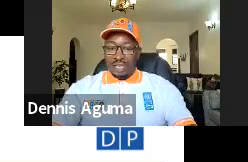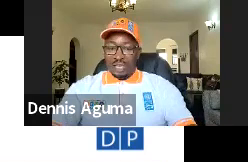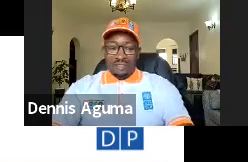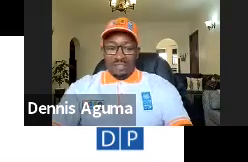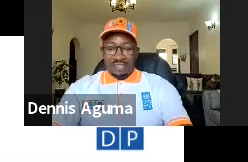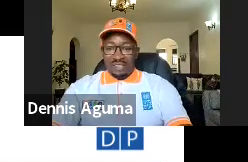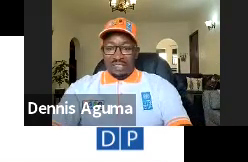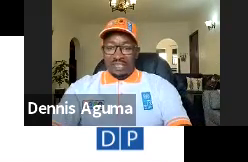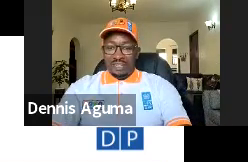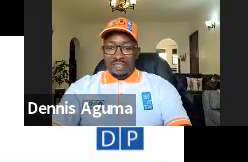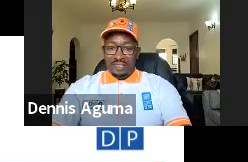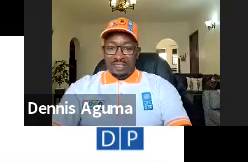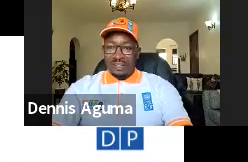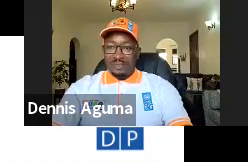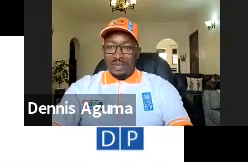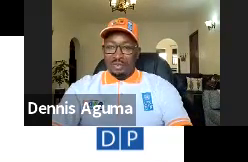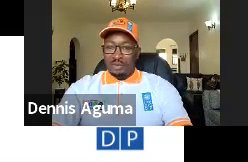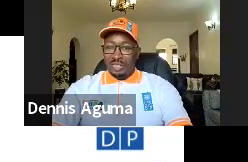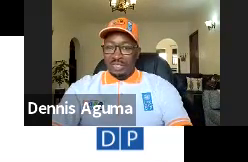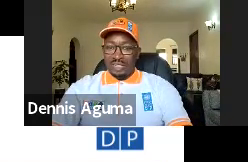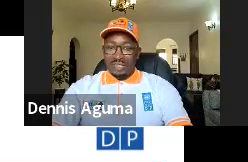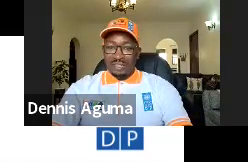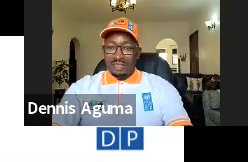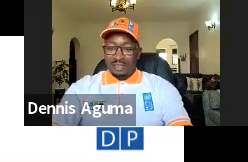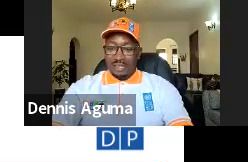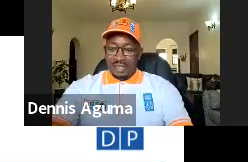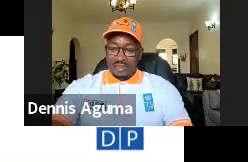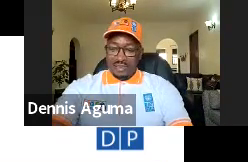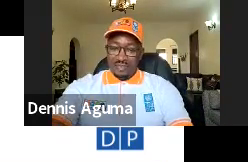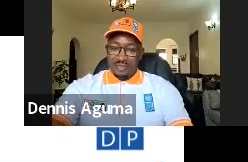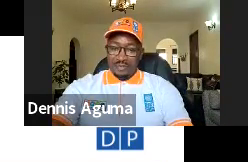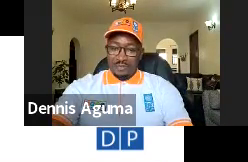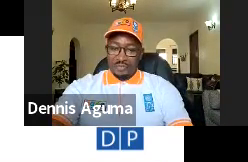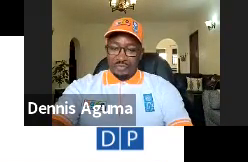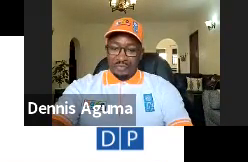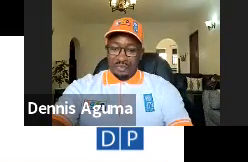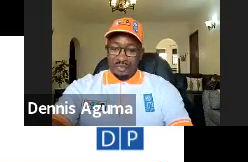panel that is, bear with me one second.